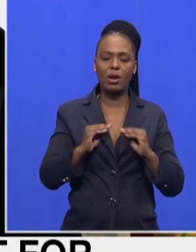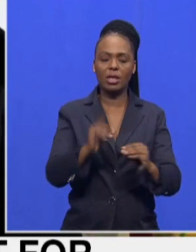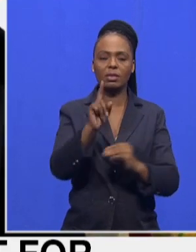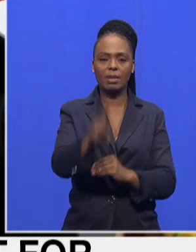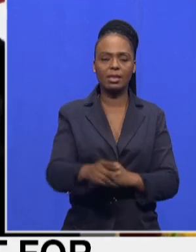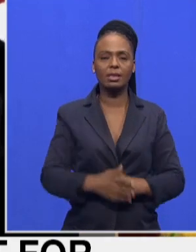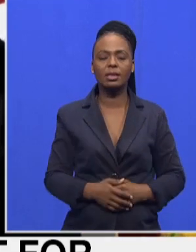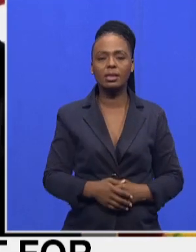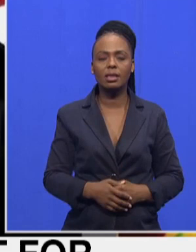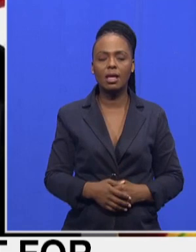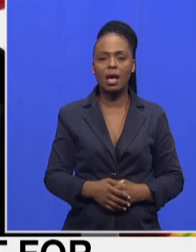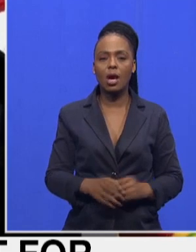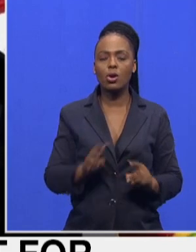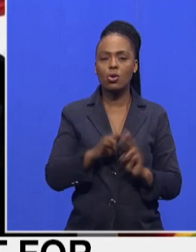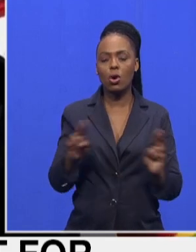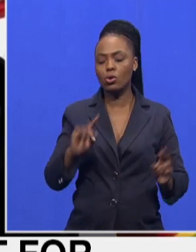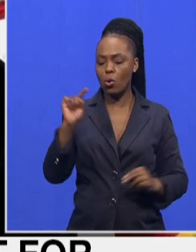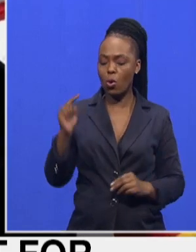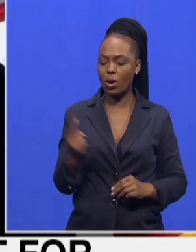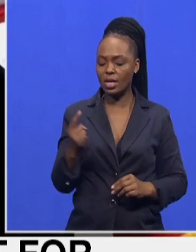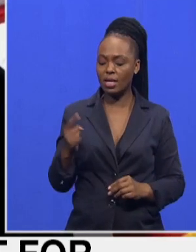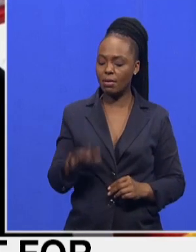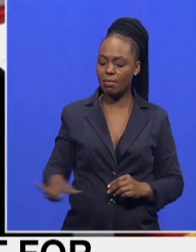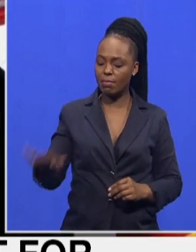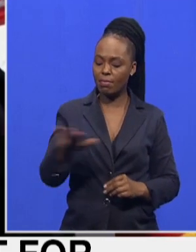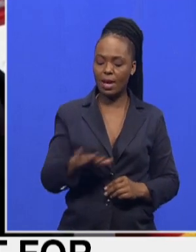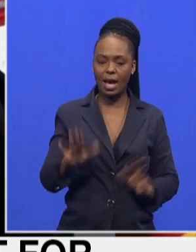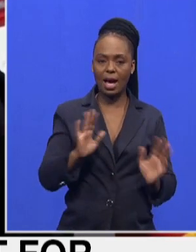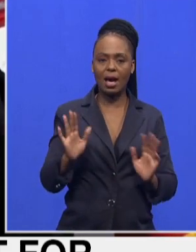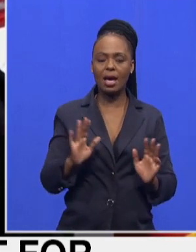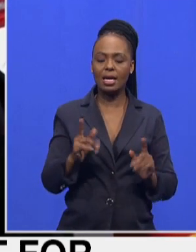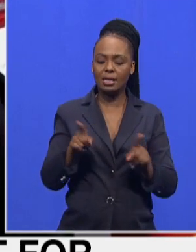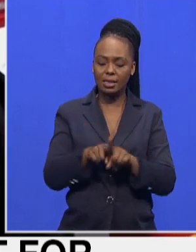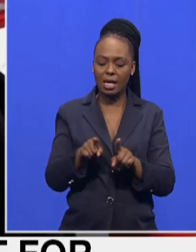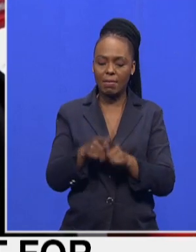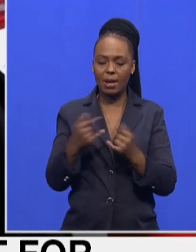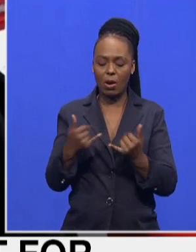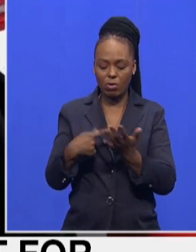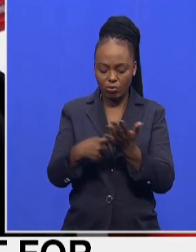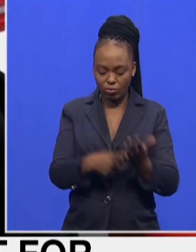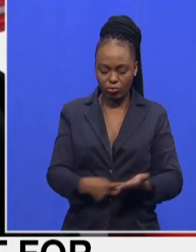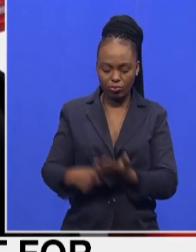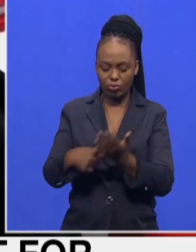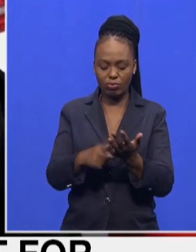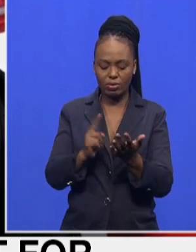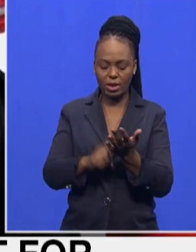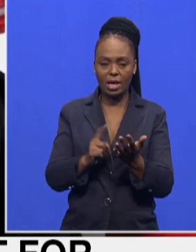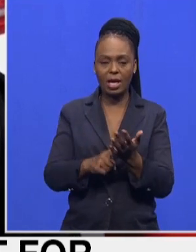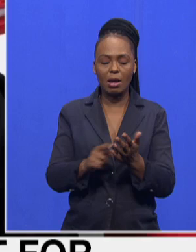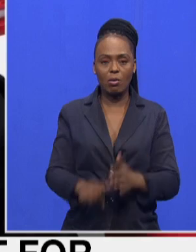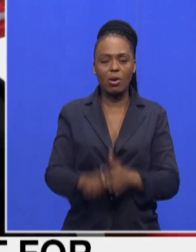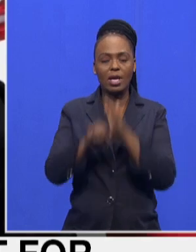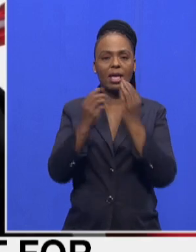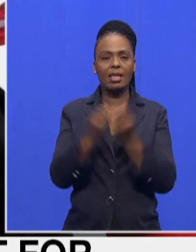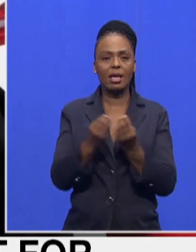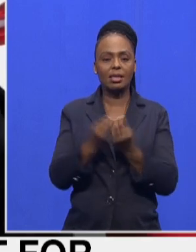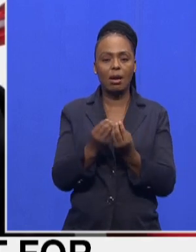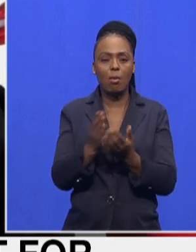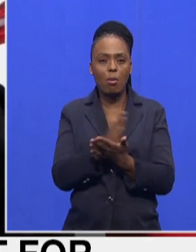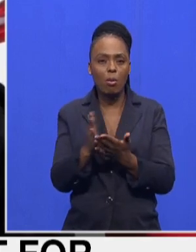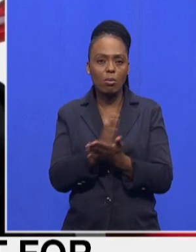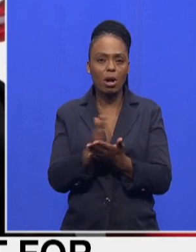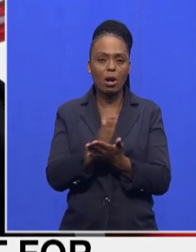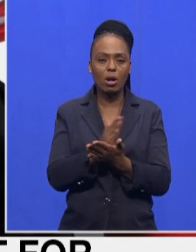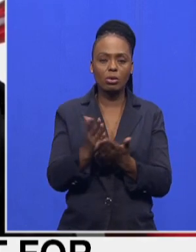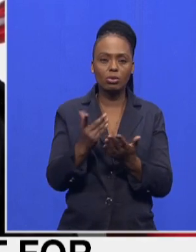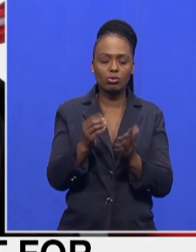for the not only fee blocks to be lifted, but the interdict to be removed, because this is a consequence, this is an effect of it. Do you know what I mean? A lot of students were hurt, a lot of